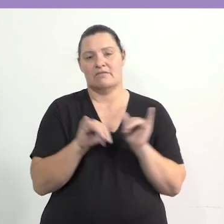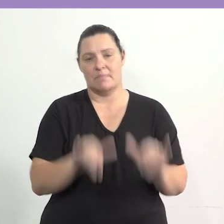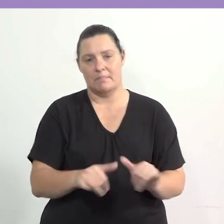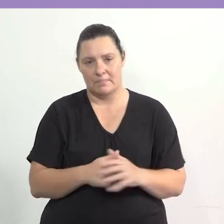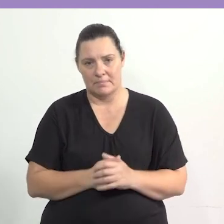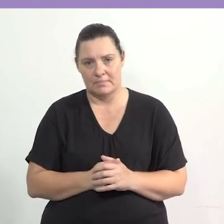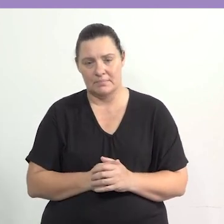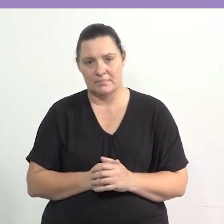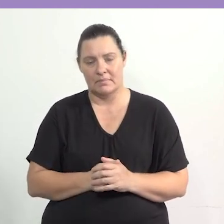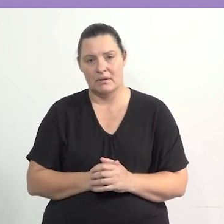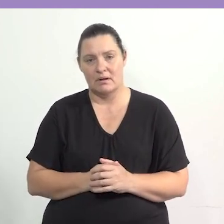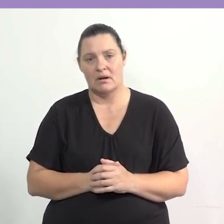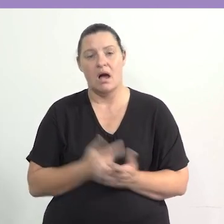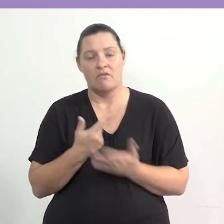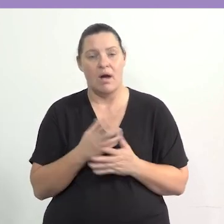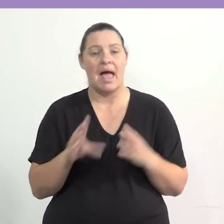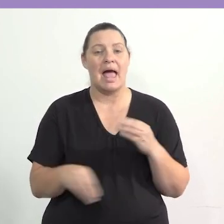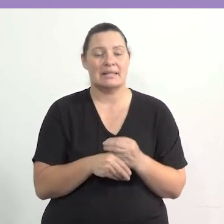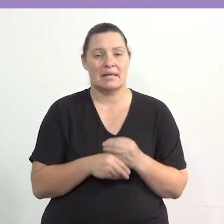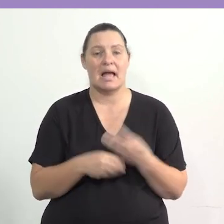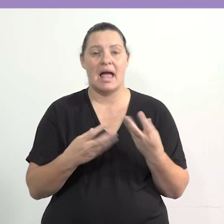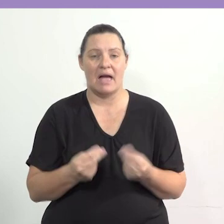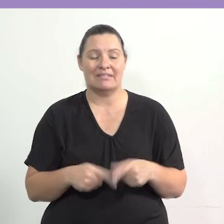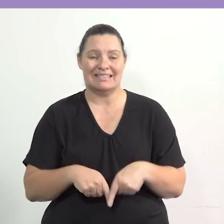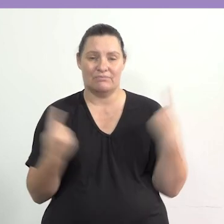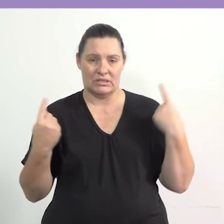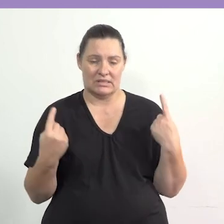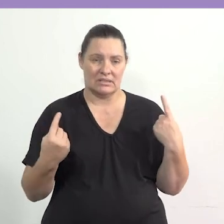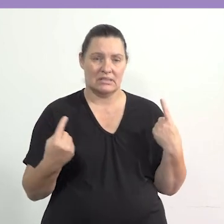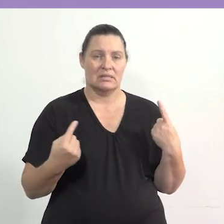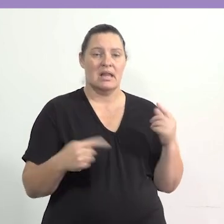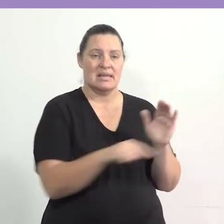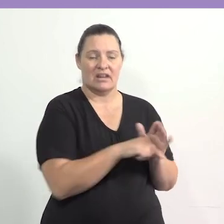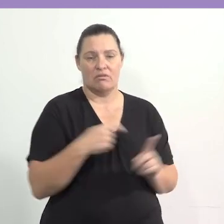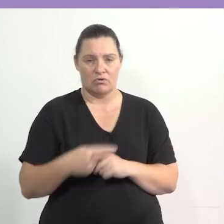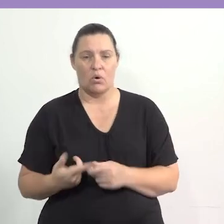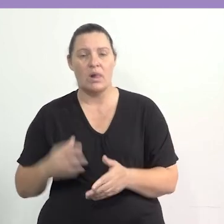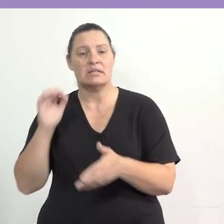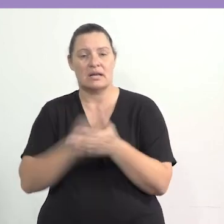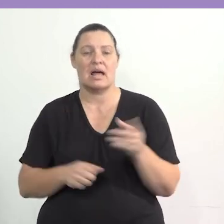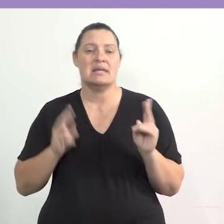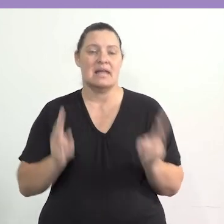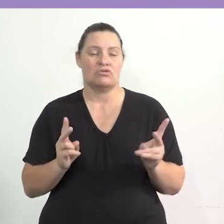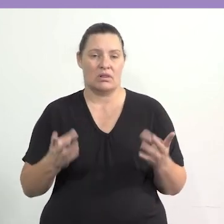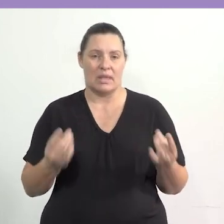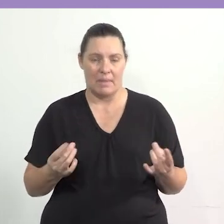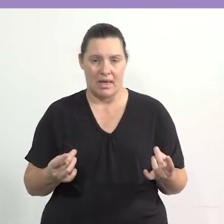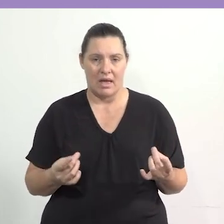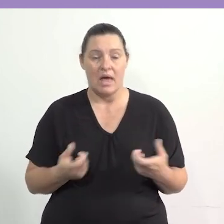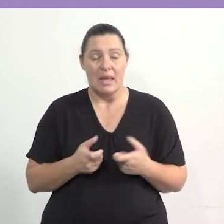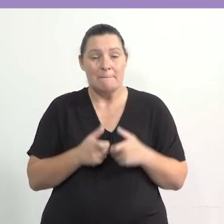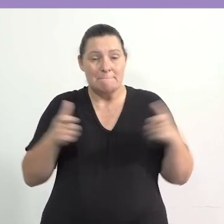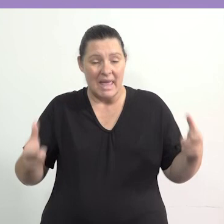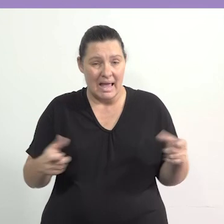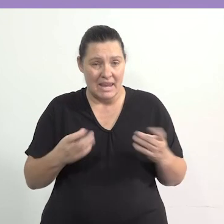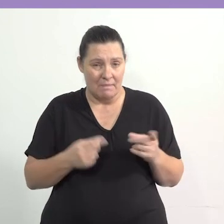negative. When we add numbers that have different signs, we will subtract the natural numbers, and the